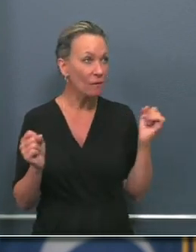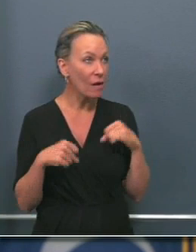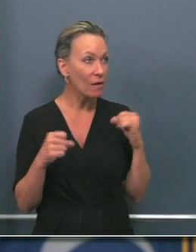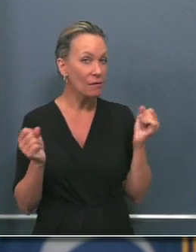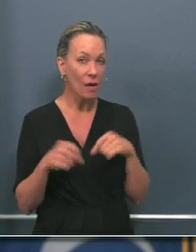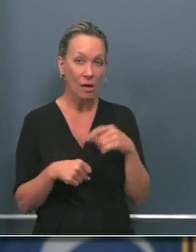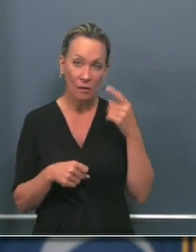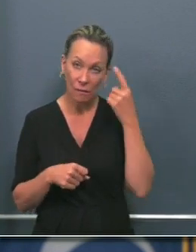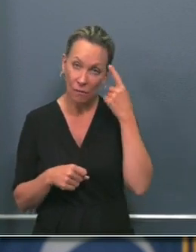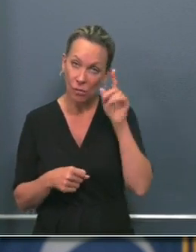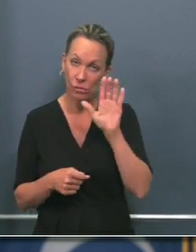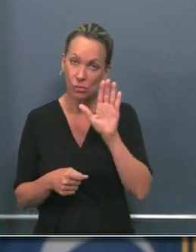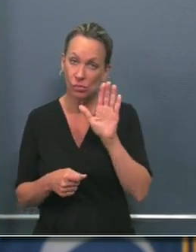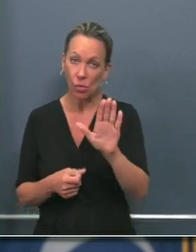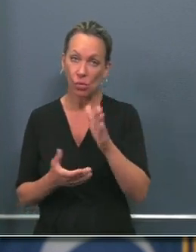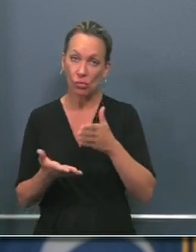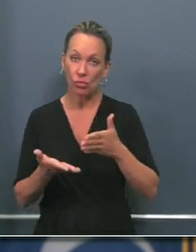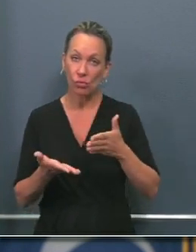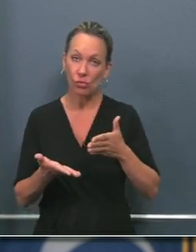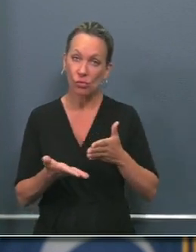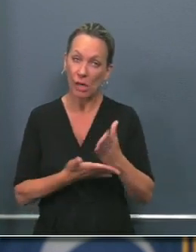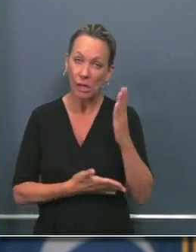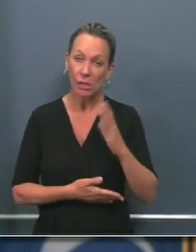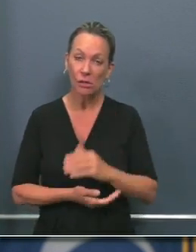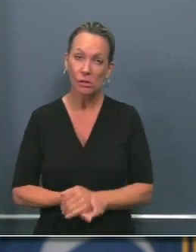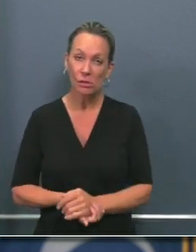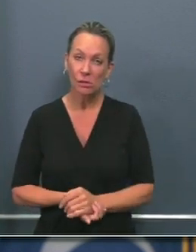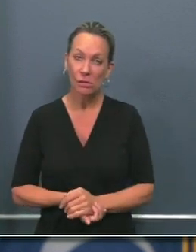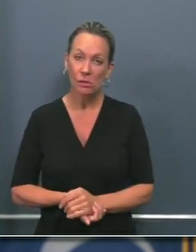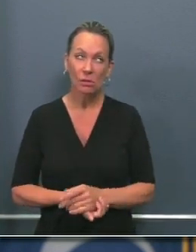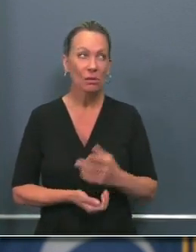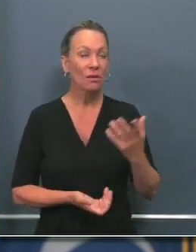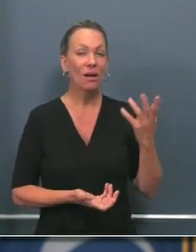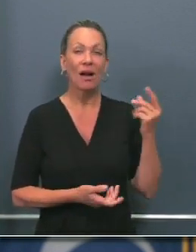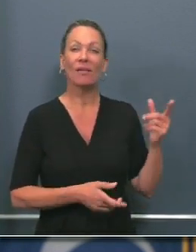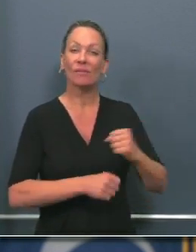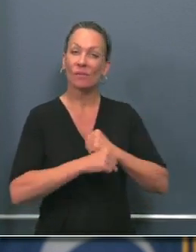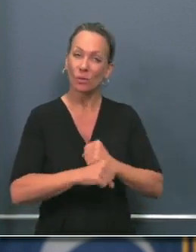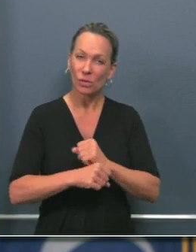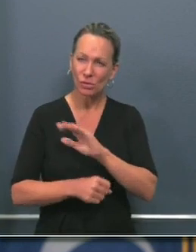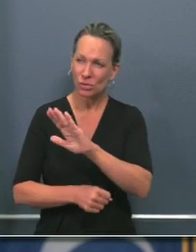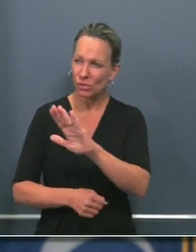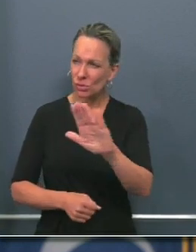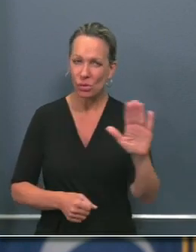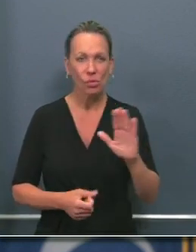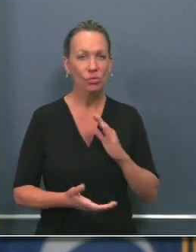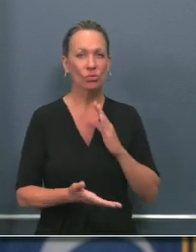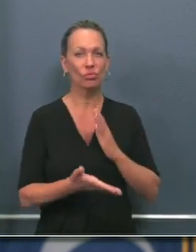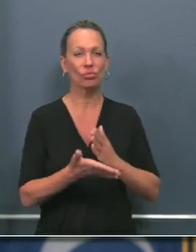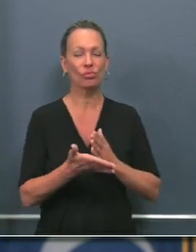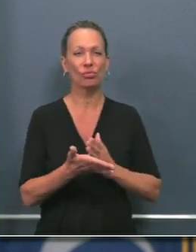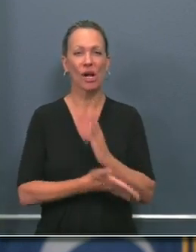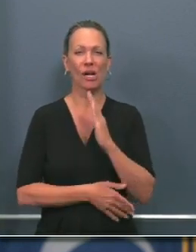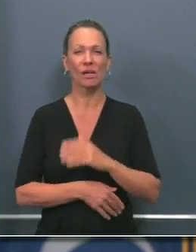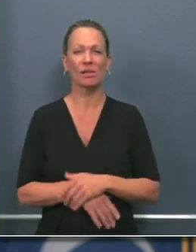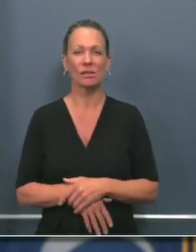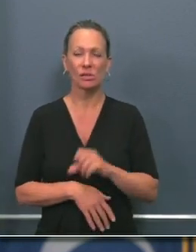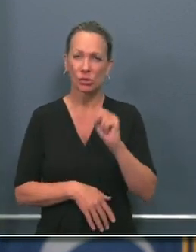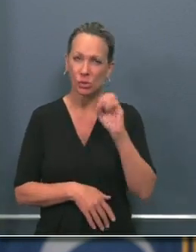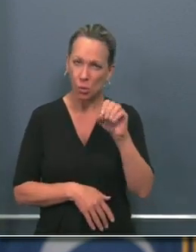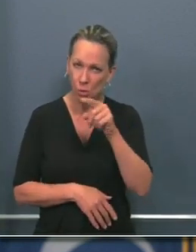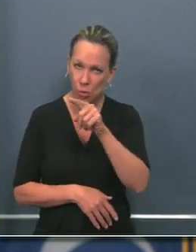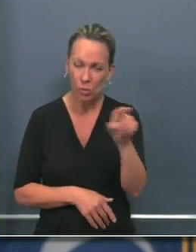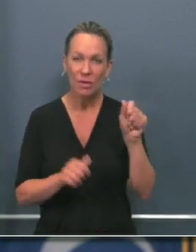People literally giving their lives to that cause, to defend your freedom to vote. I don't want to deny you that